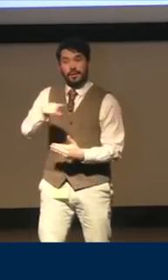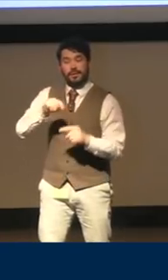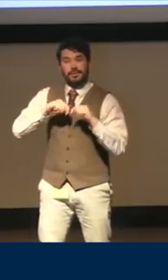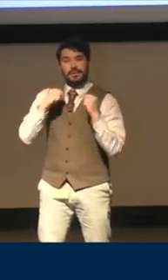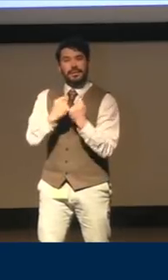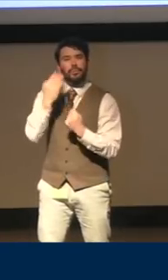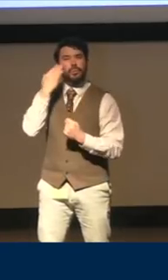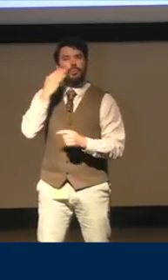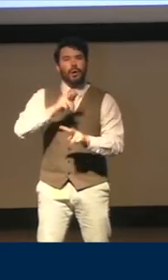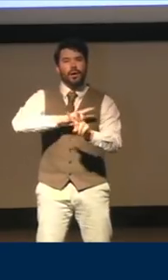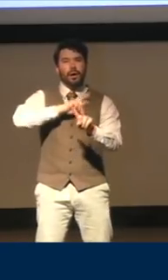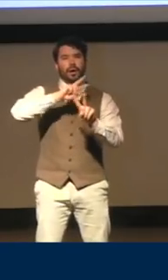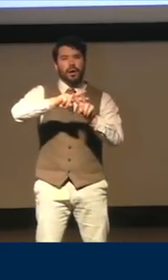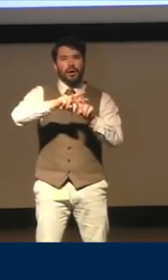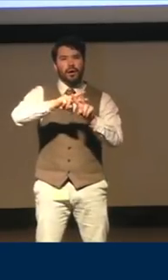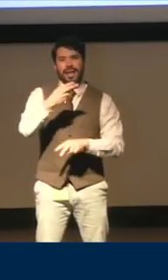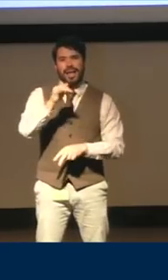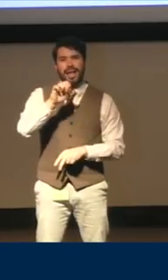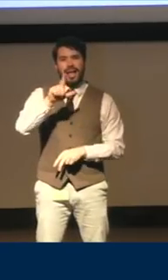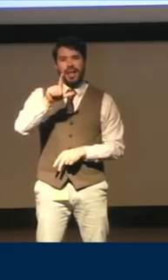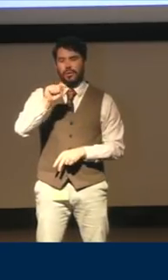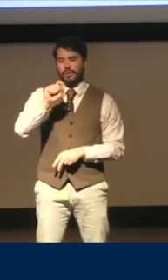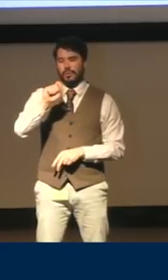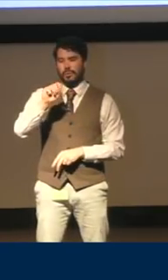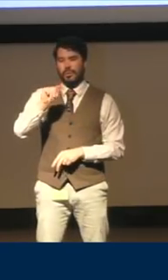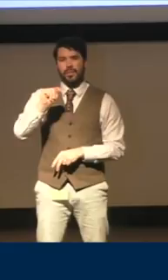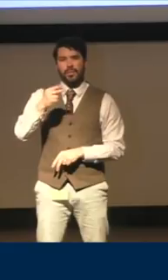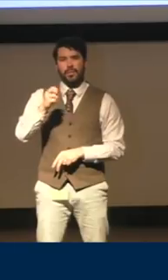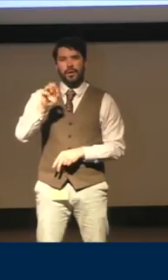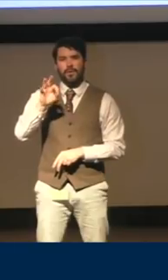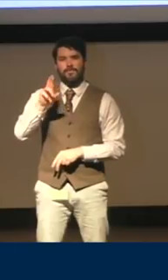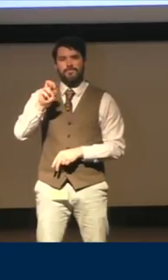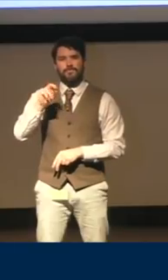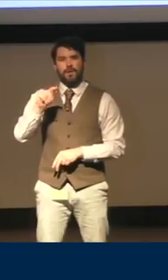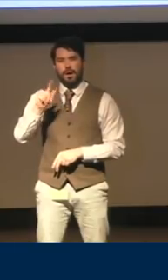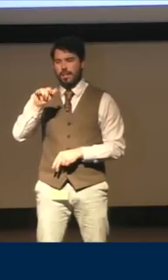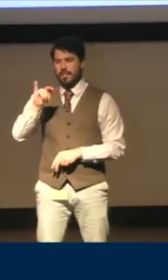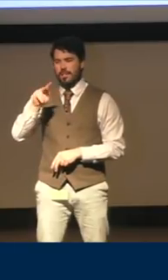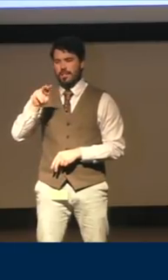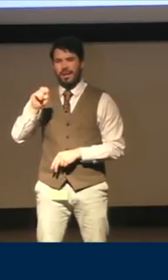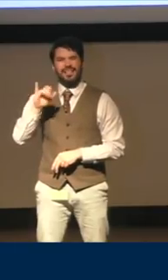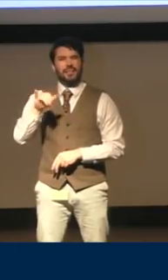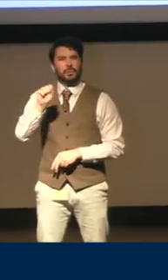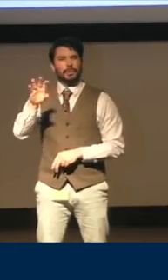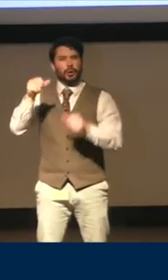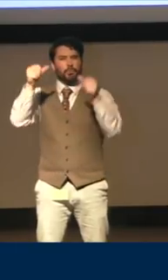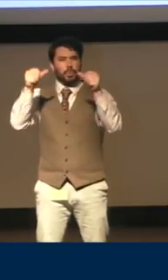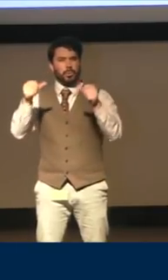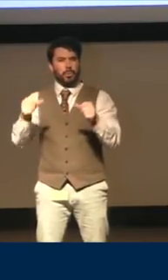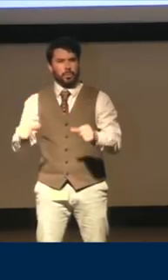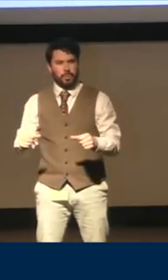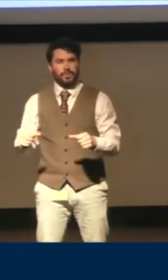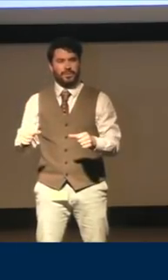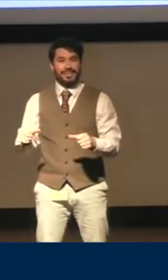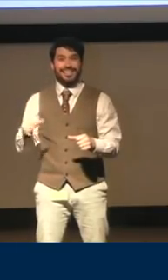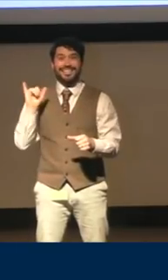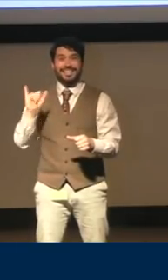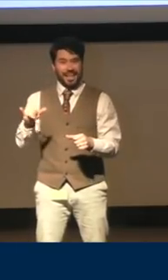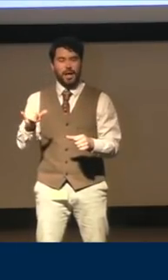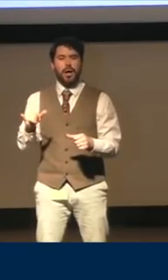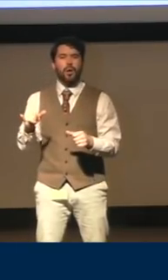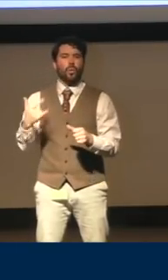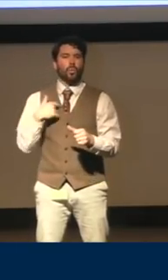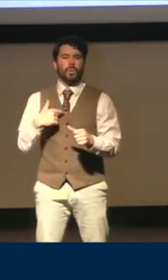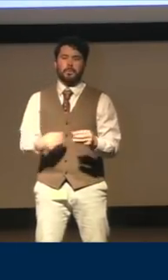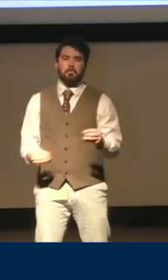hashtag Hail to the Front Line social media campaign. This is now going to be taken one step further with a video